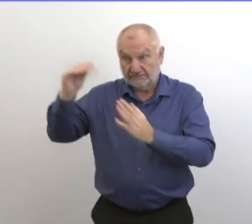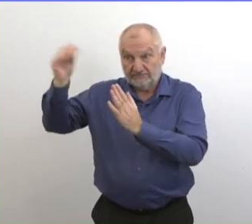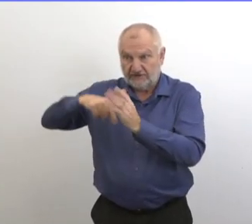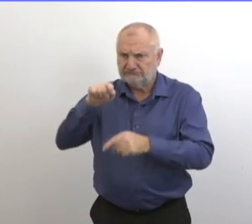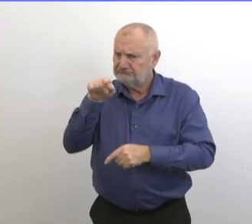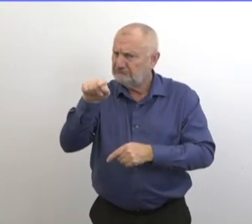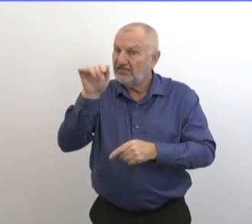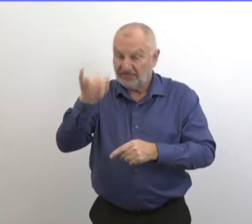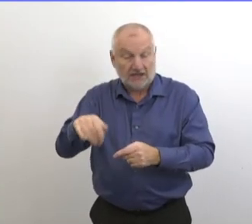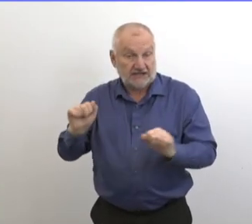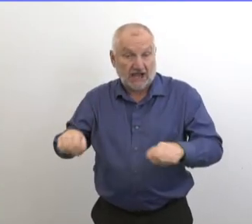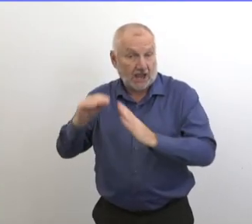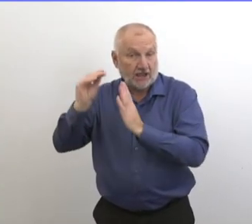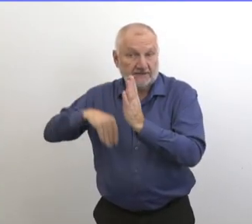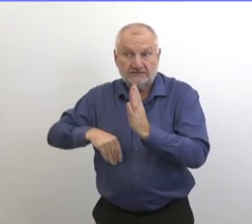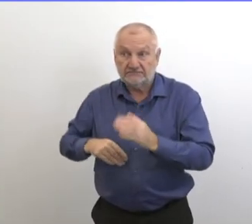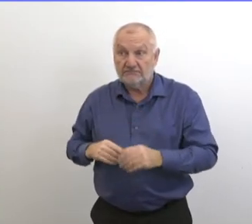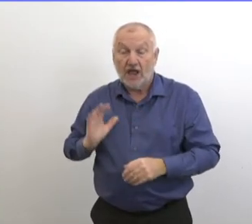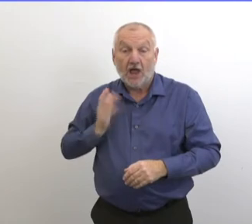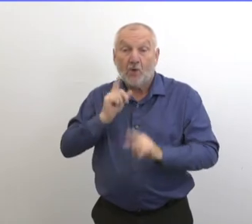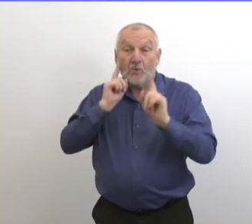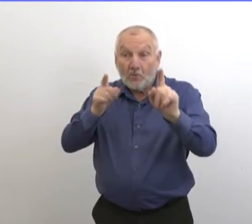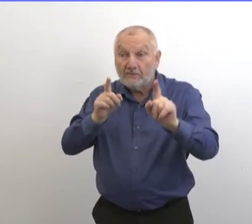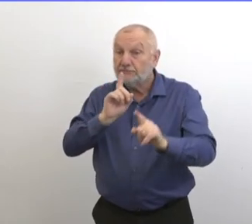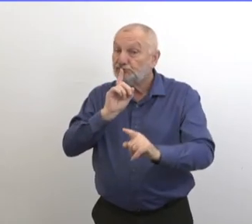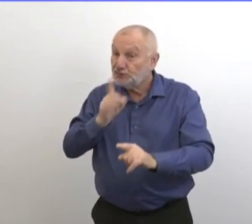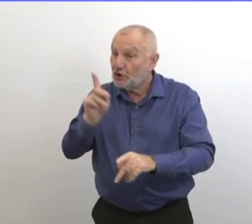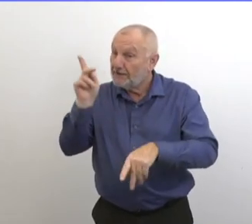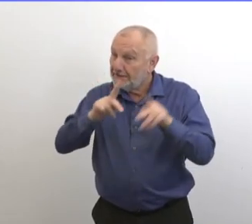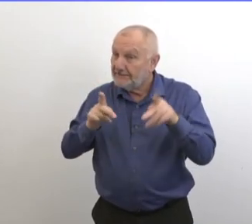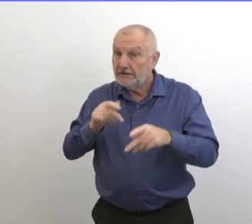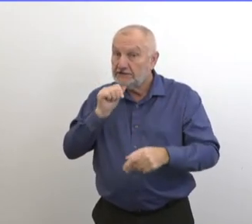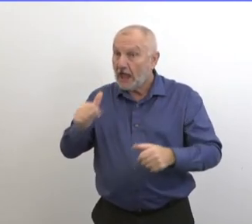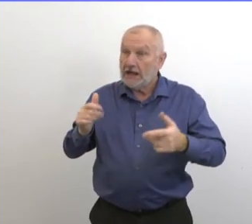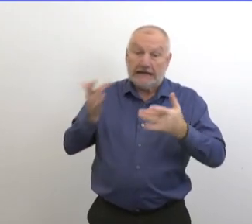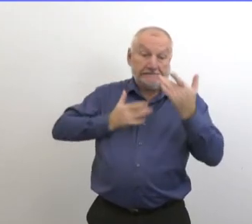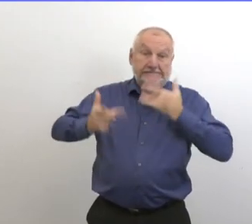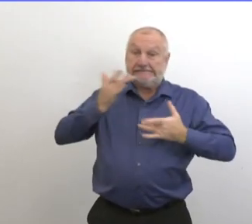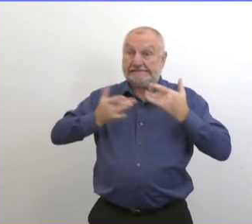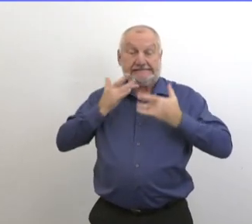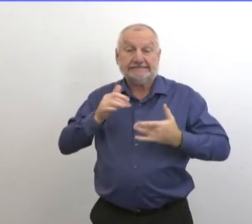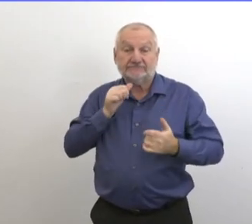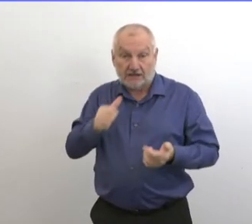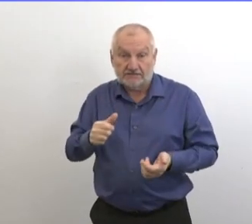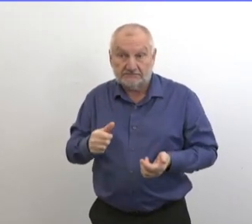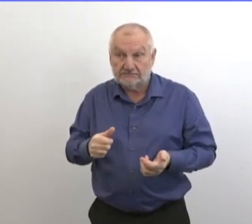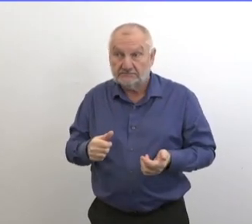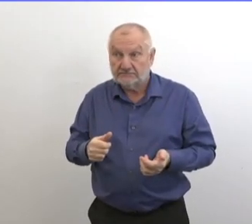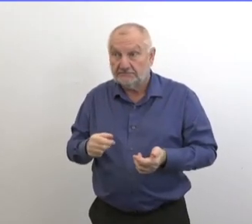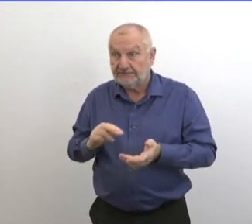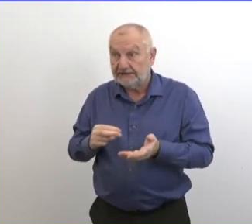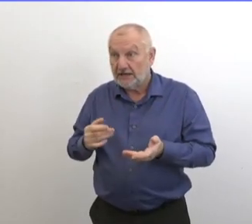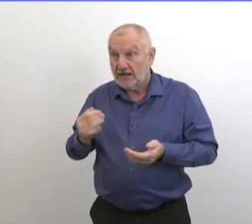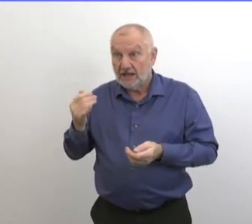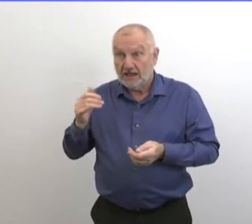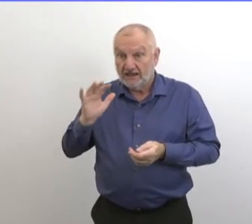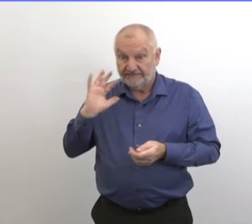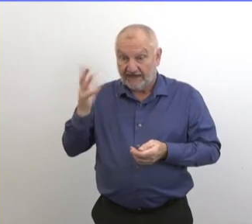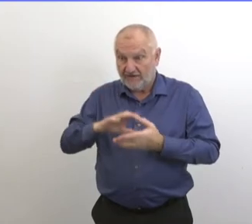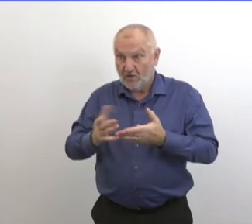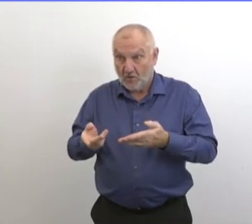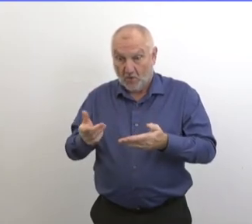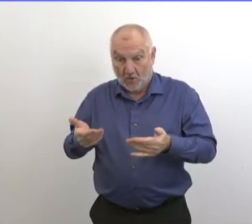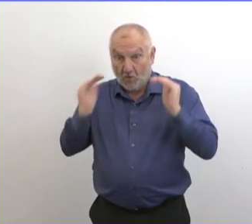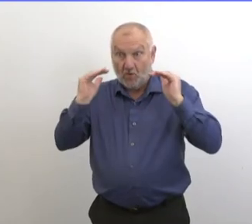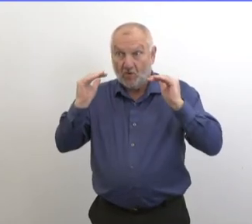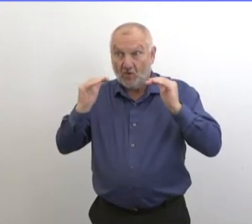sure that people are covered. We don't want to provide incentives for people to go to work when they're sick. I mean, we are very clear about that.